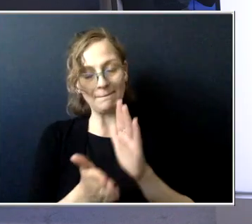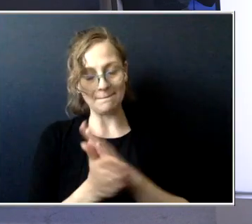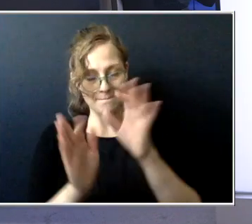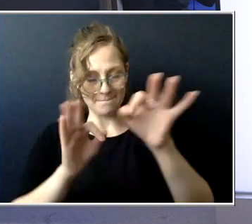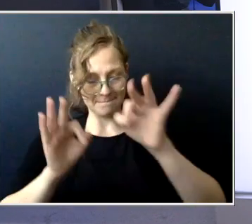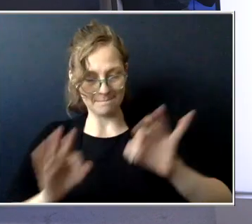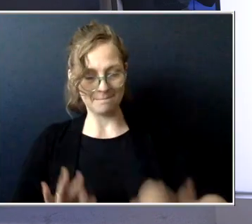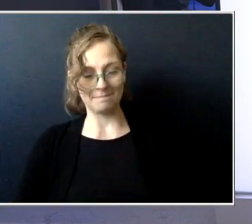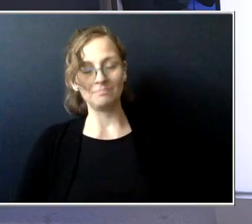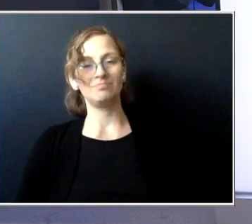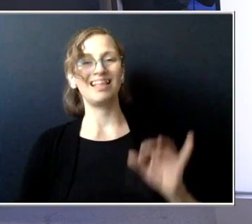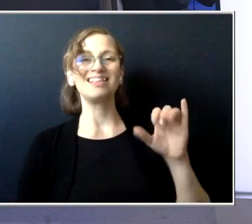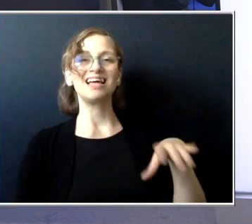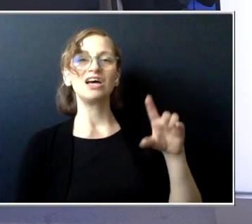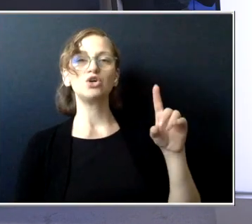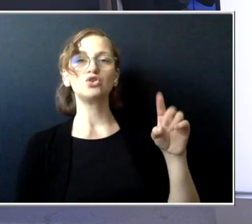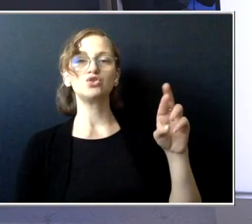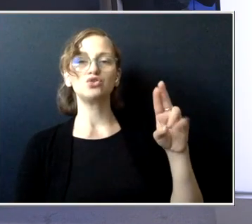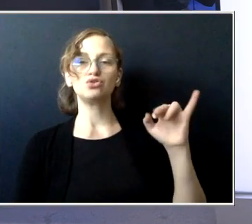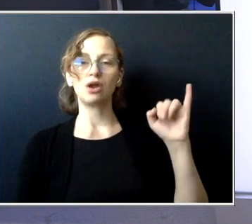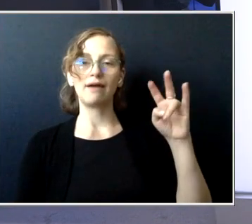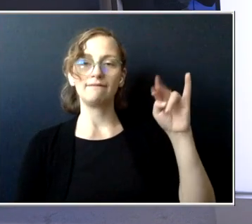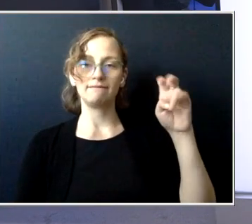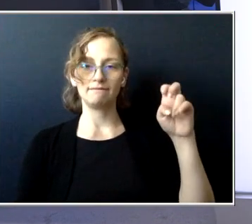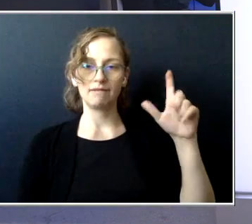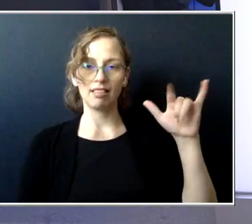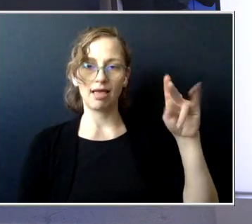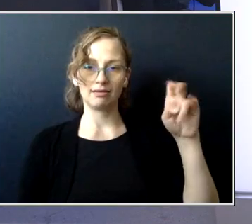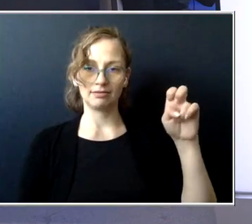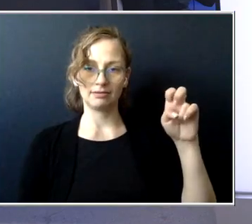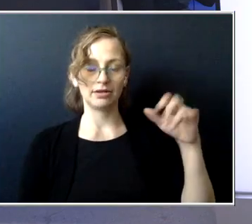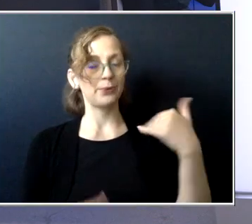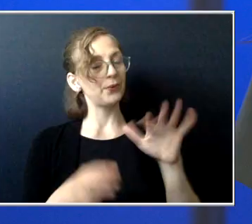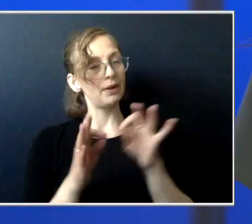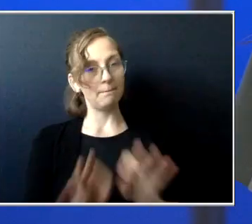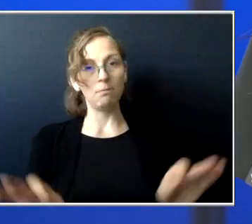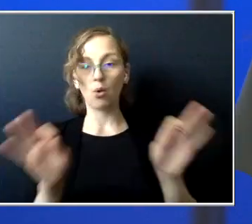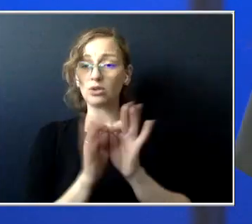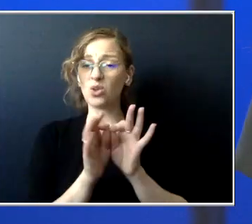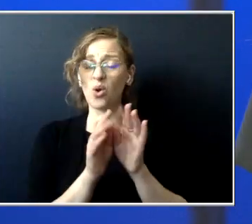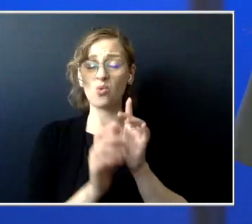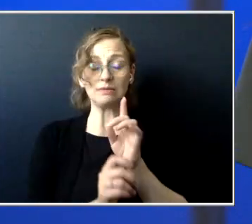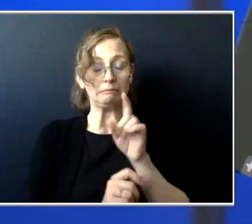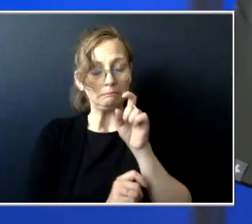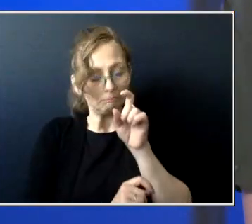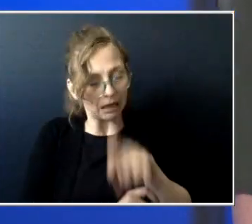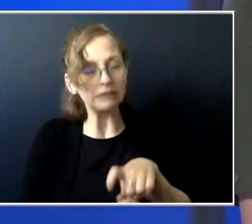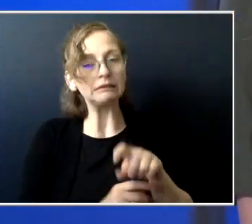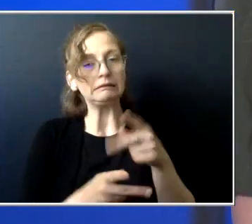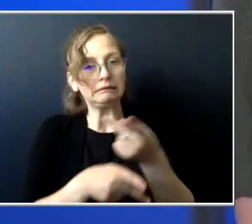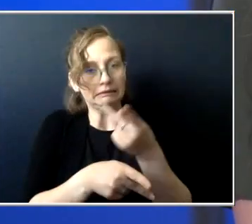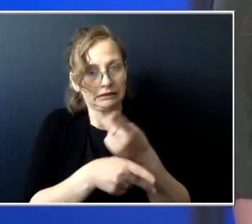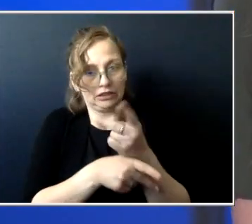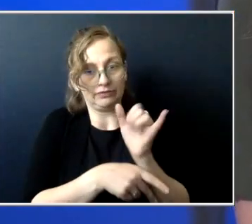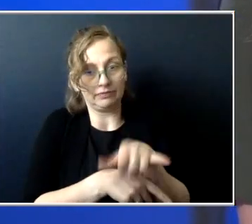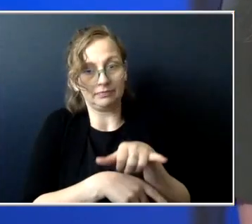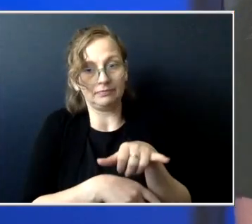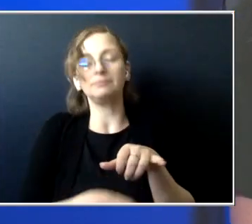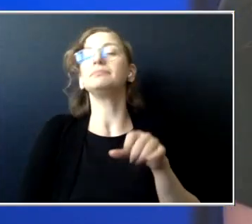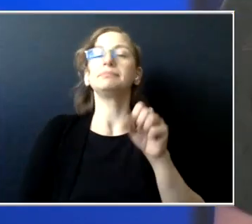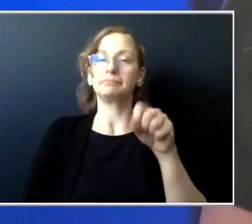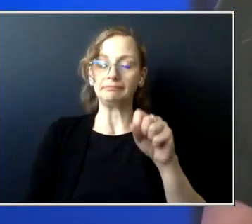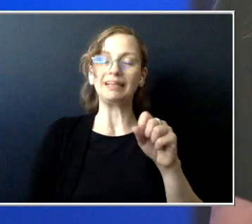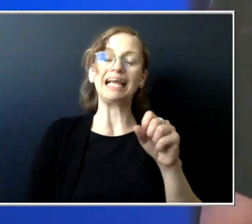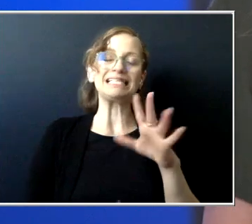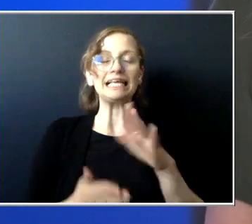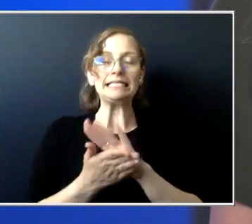and that care of that is extremely important, right? Can you explain a little bit more about that? Yeah, it's a sterile dressing change procedure, so